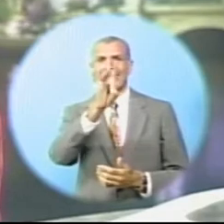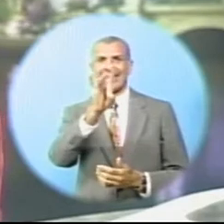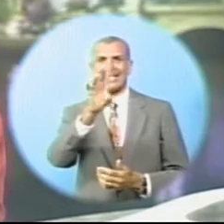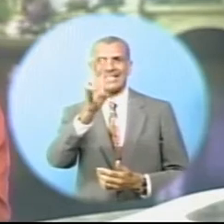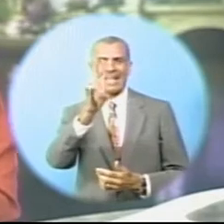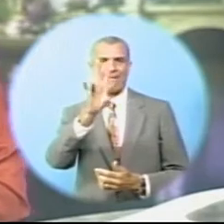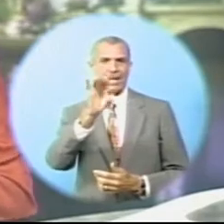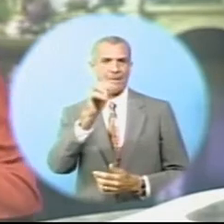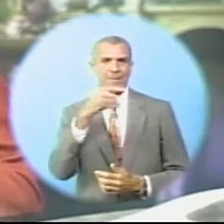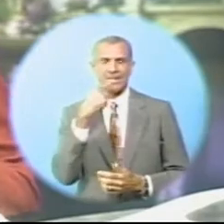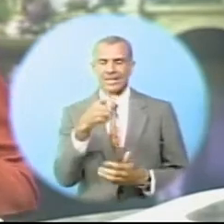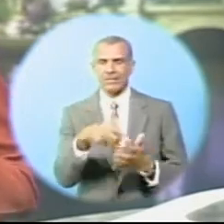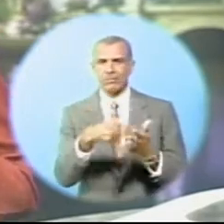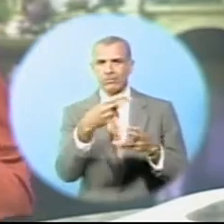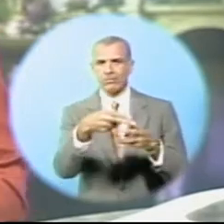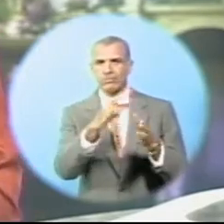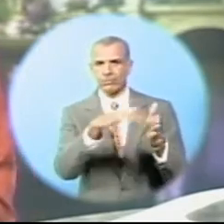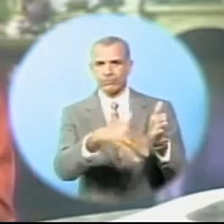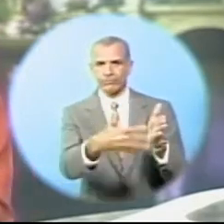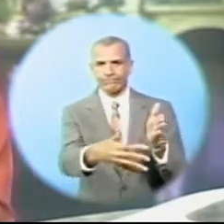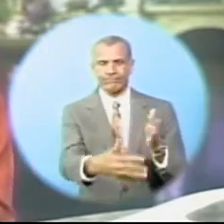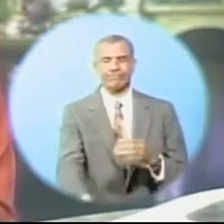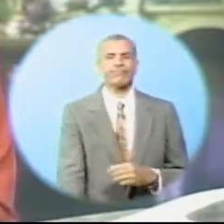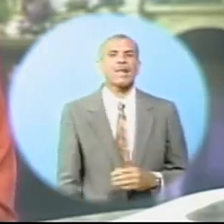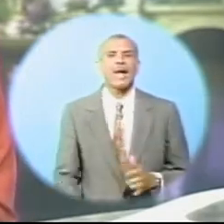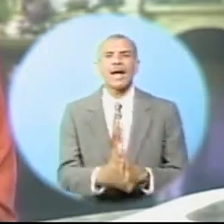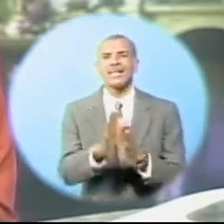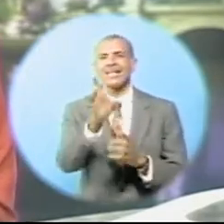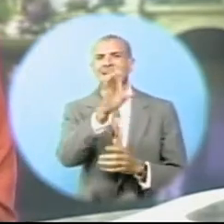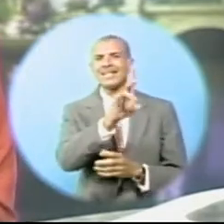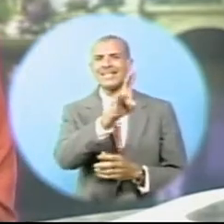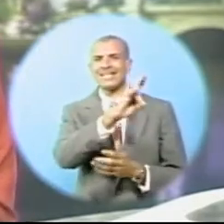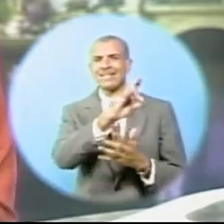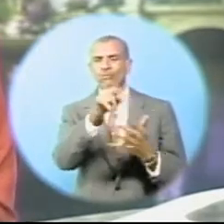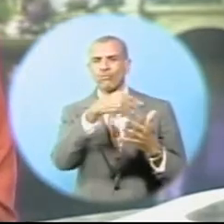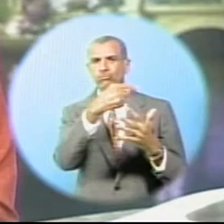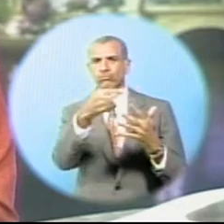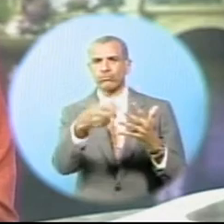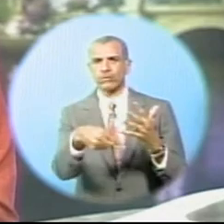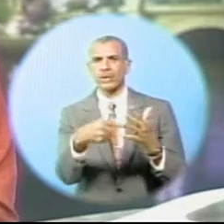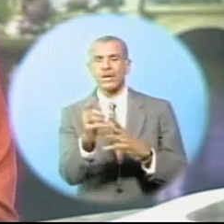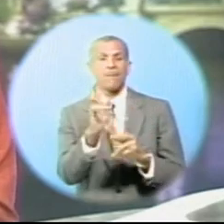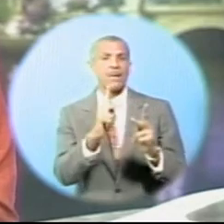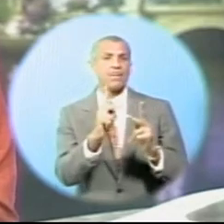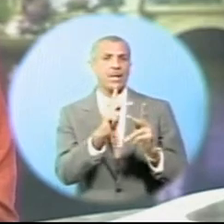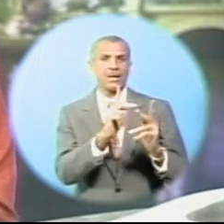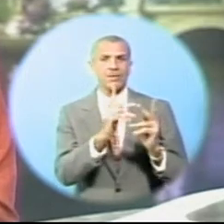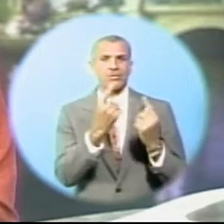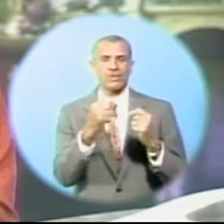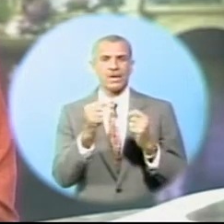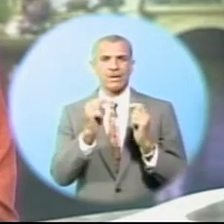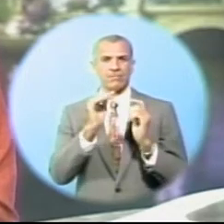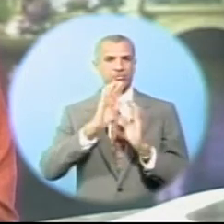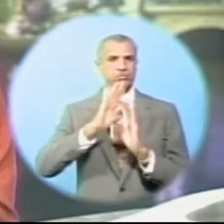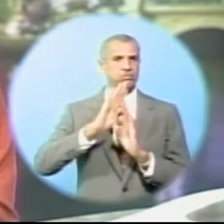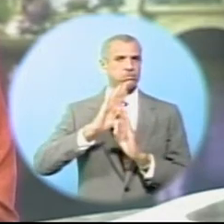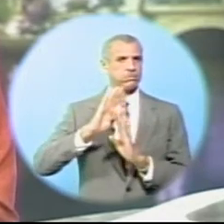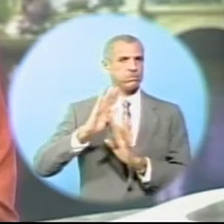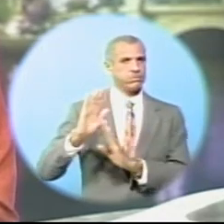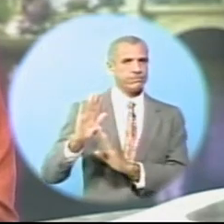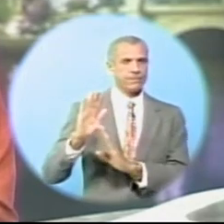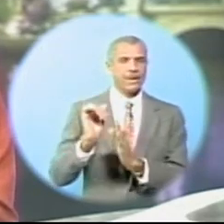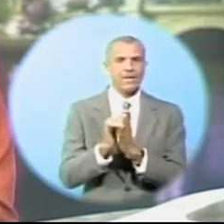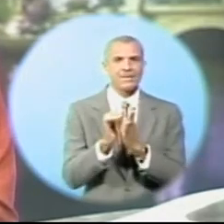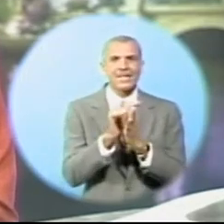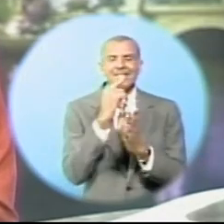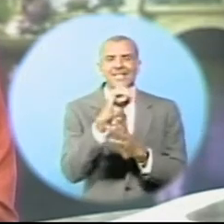4,987 companies are listed. Meanwhile, several countries and people are seeking to distance themselves from the documents. The